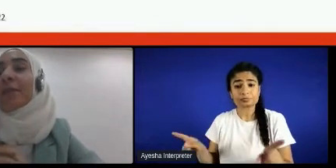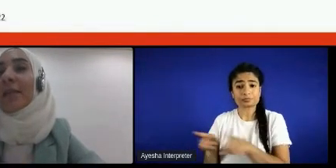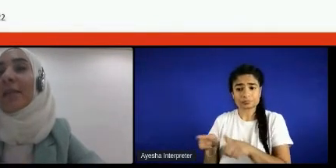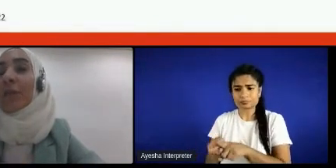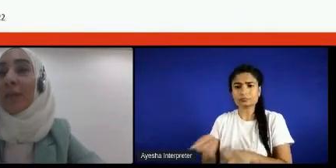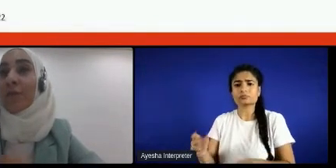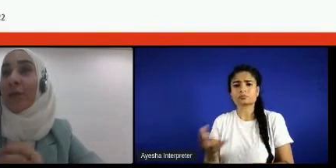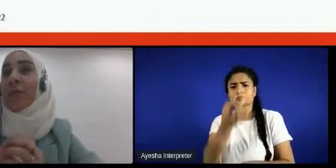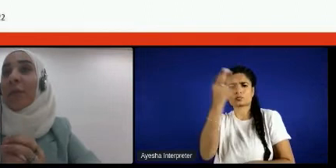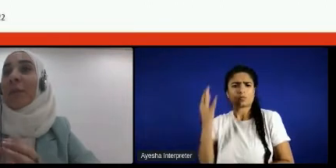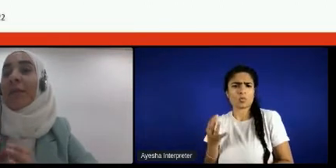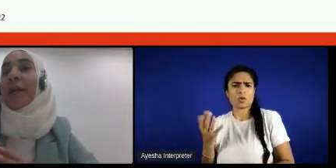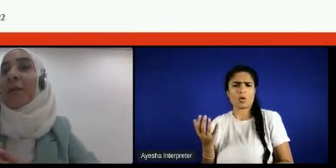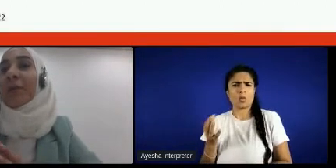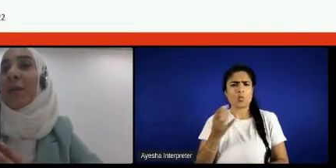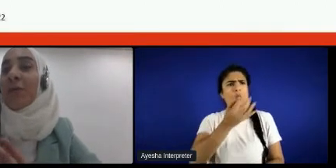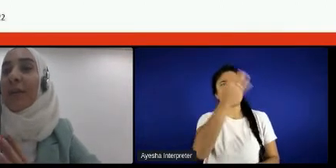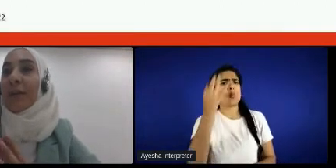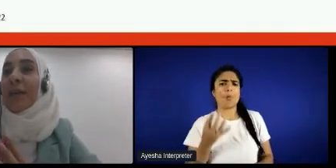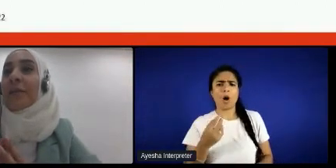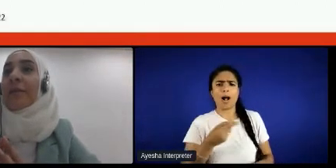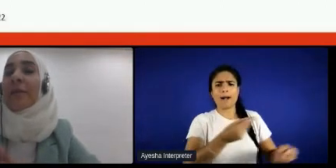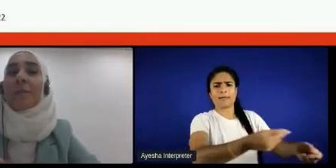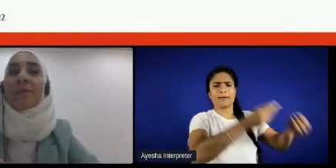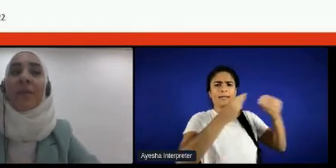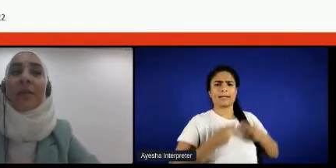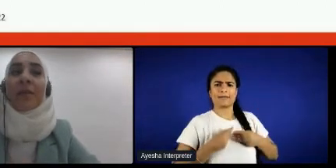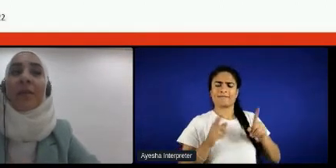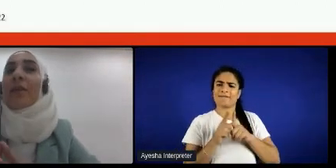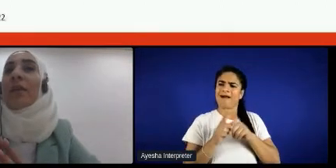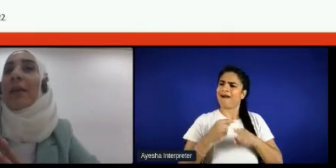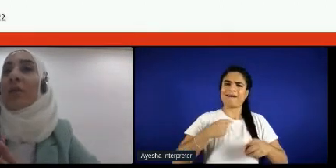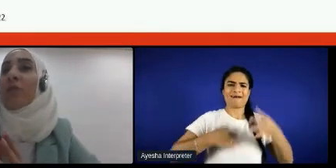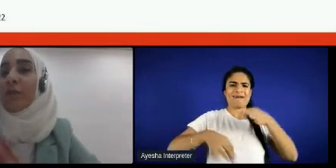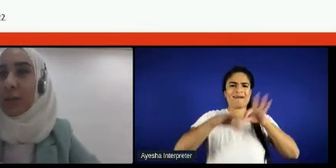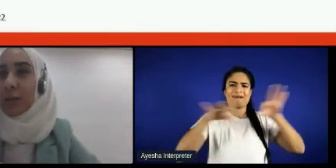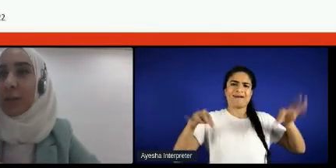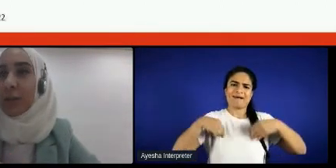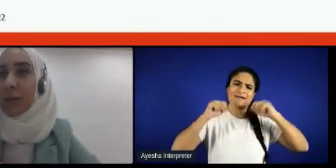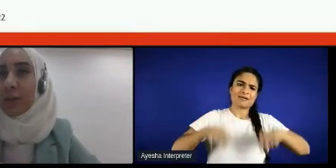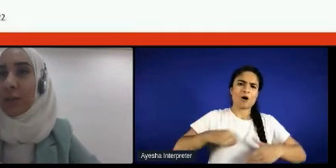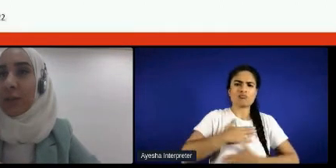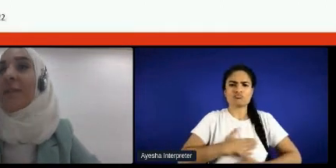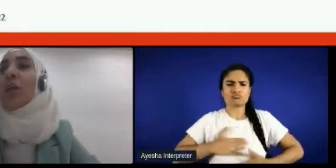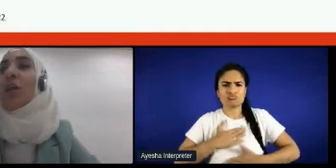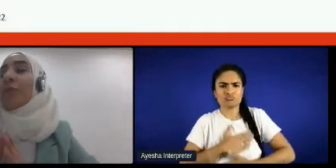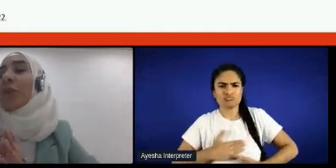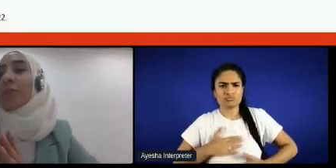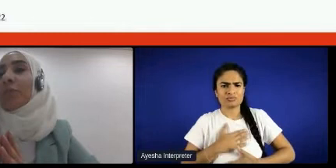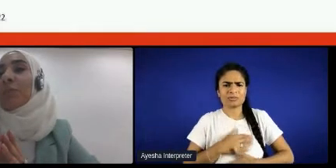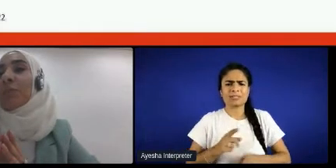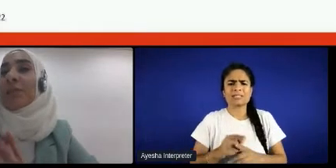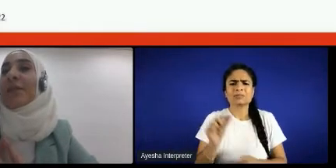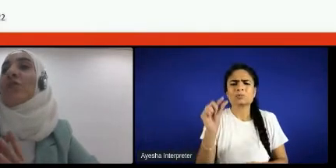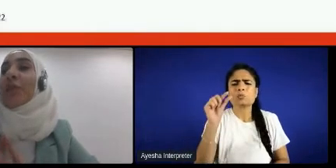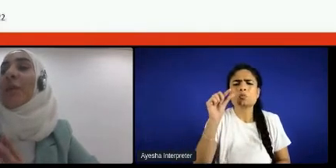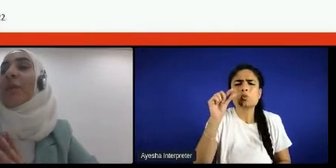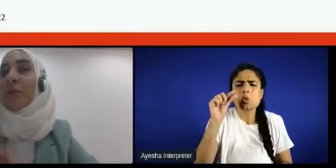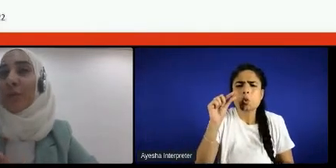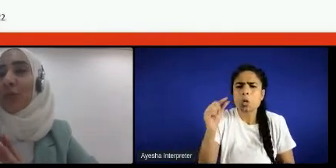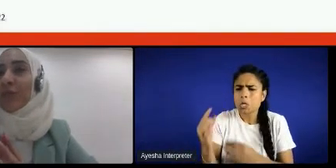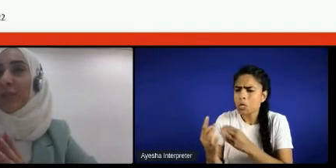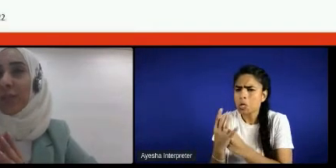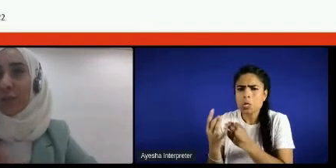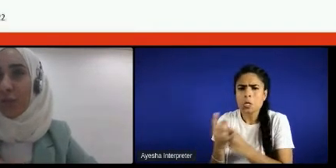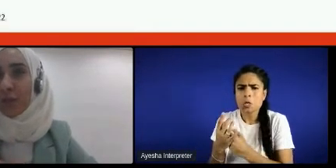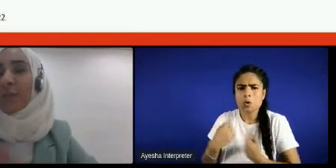gift. So this type of event, maybe it can be a very small types of feedback. We've not been receiving such feedback